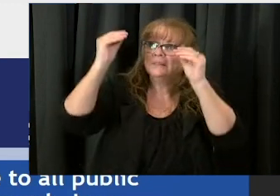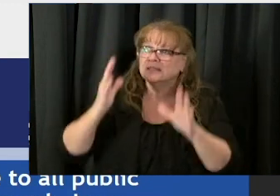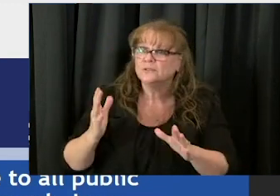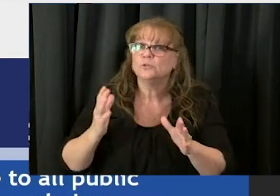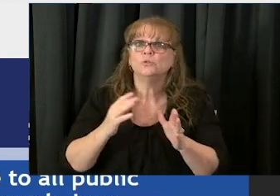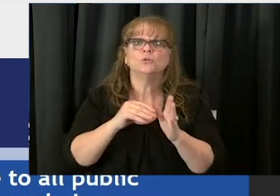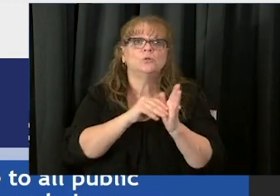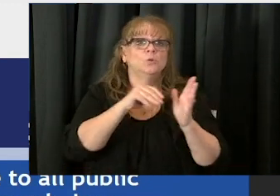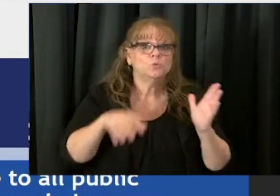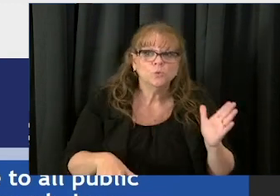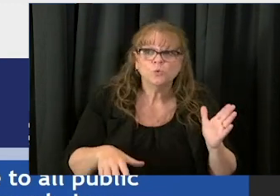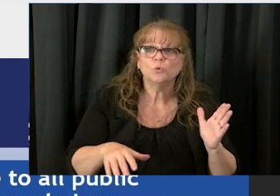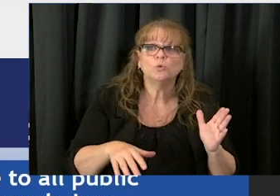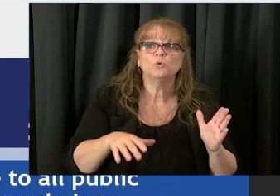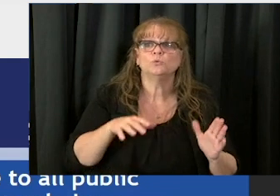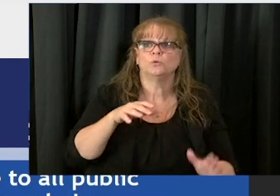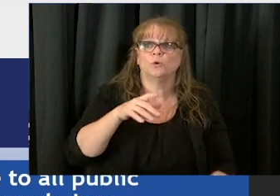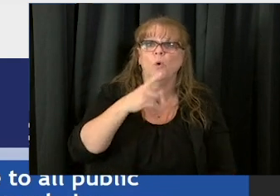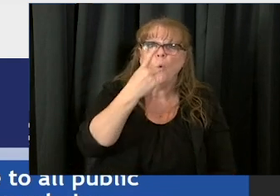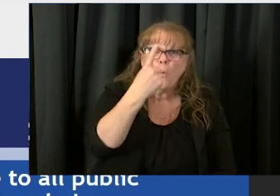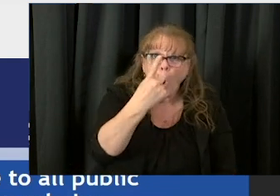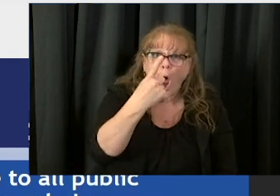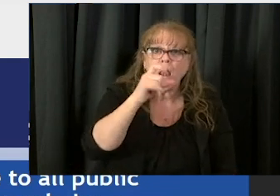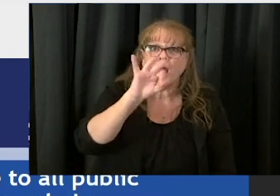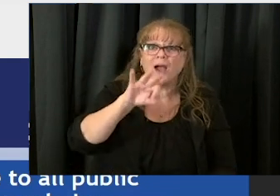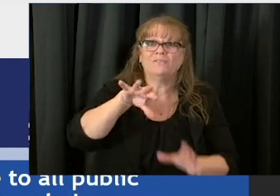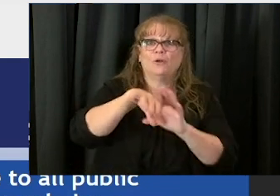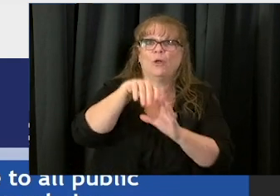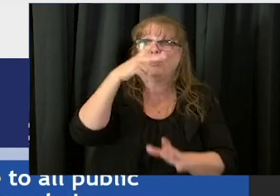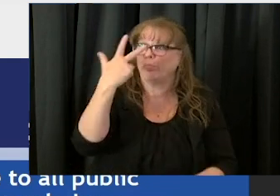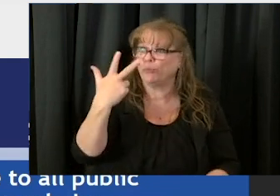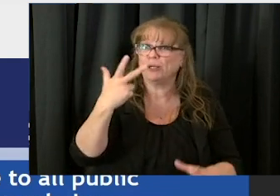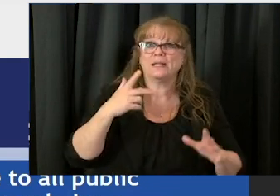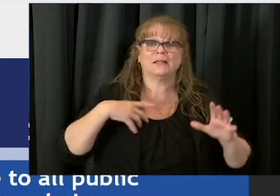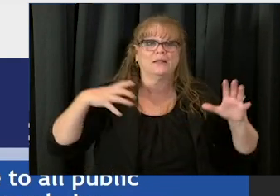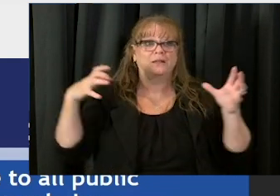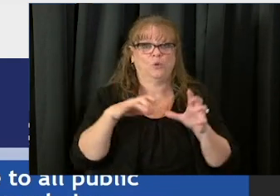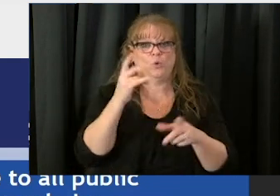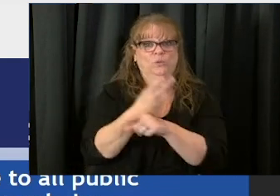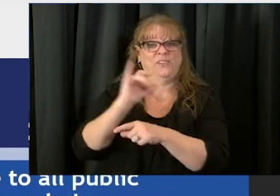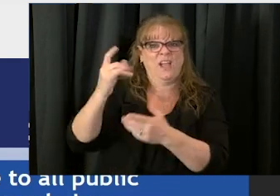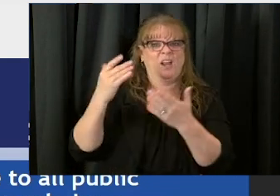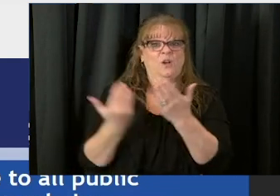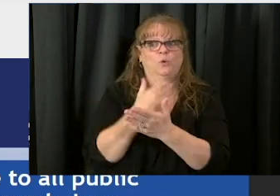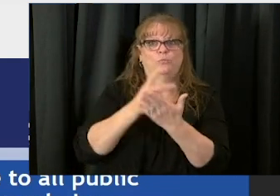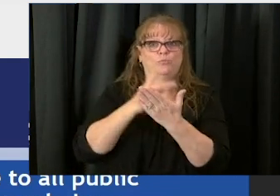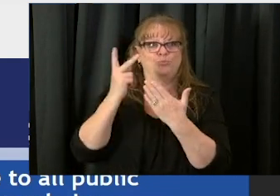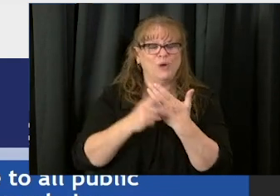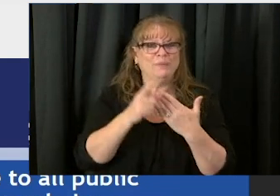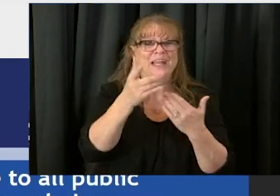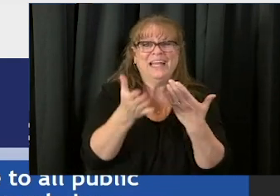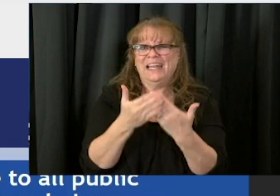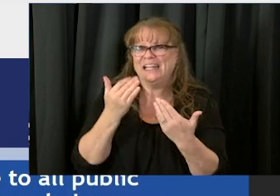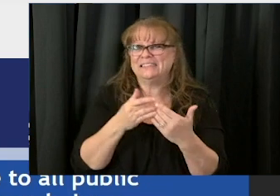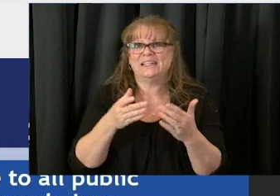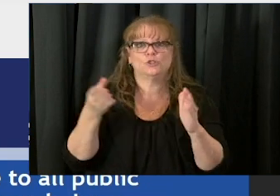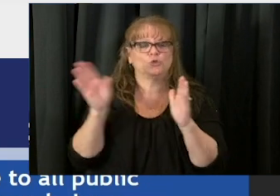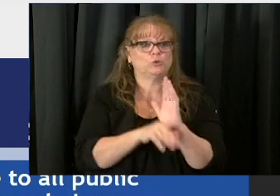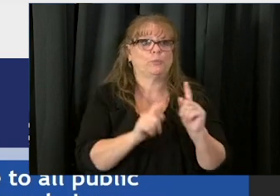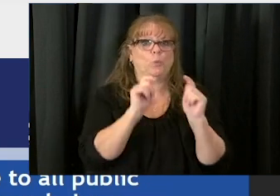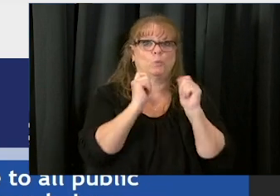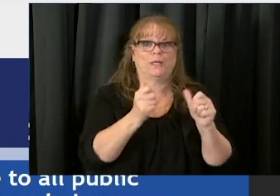accurate, accessible, rapid home testing. We've outlined with the superintendents many of the different use cases: